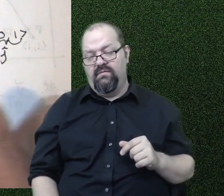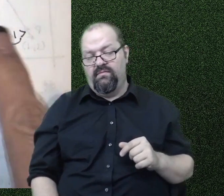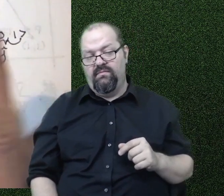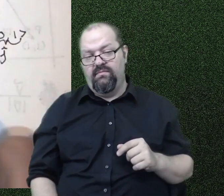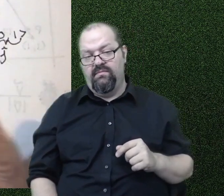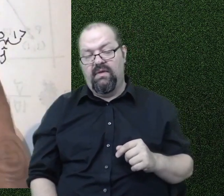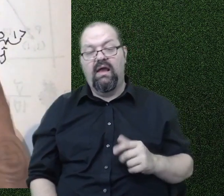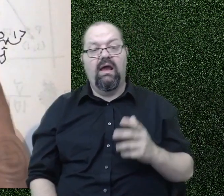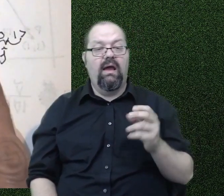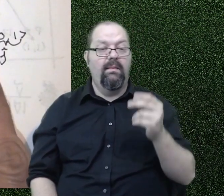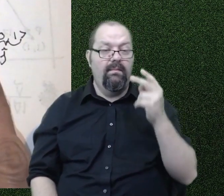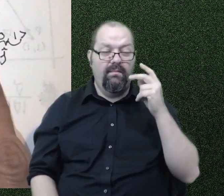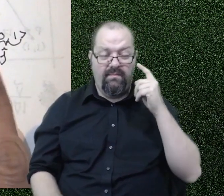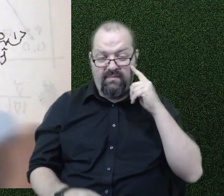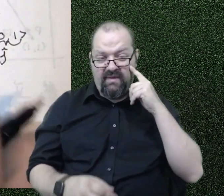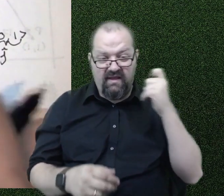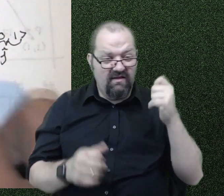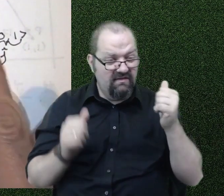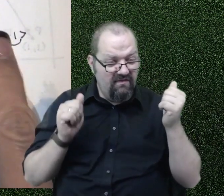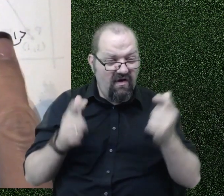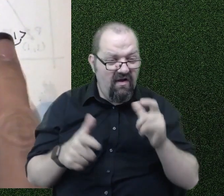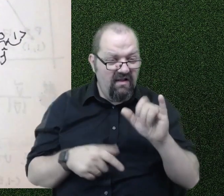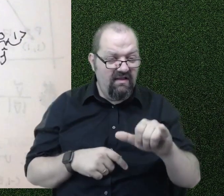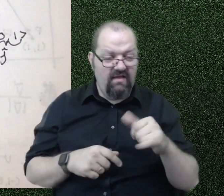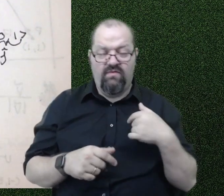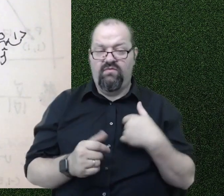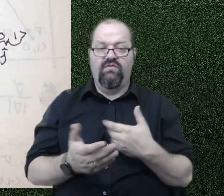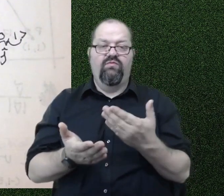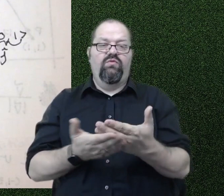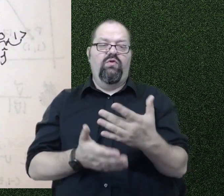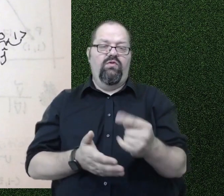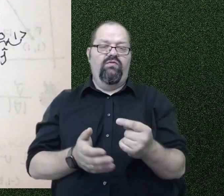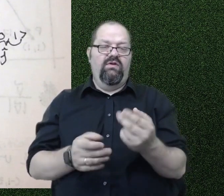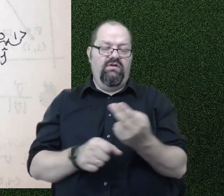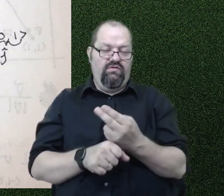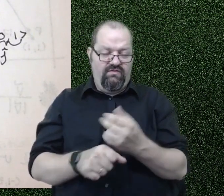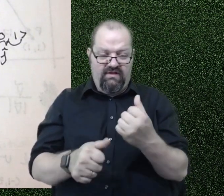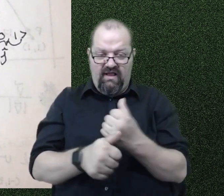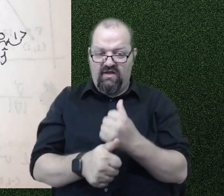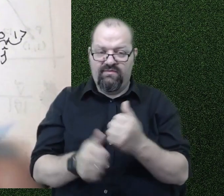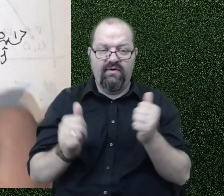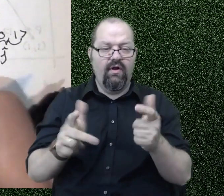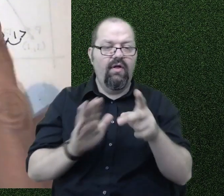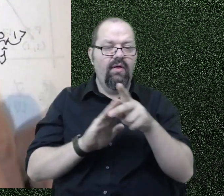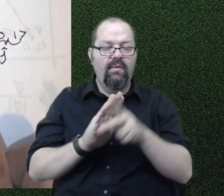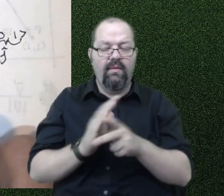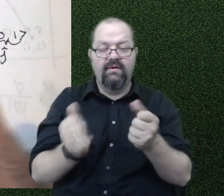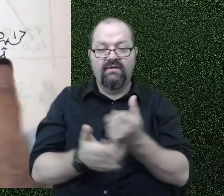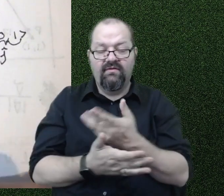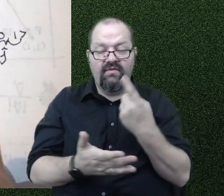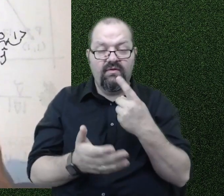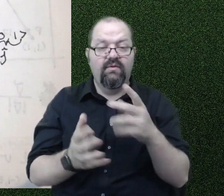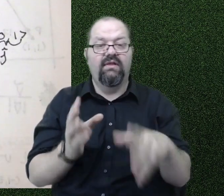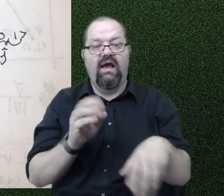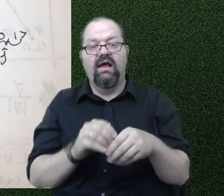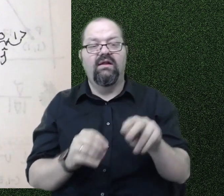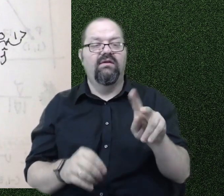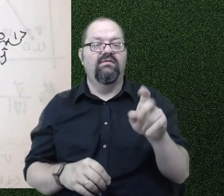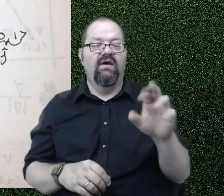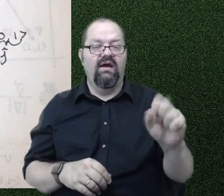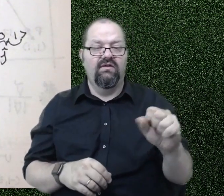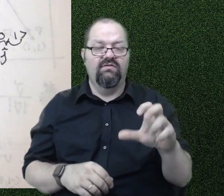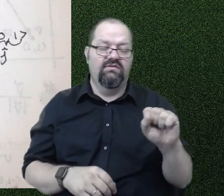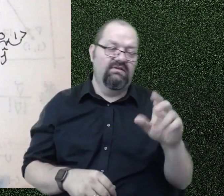And because of all of this, because we've proven it algebraically using all of our properties of adding vectors and scalar